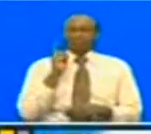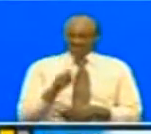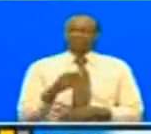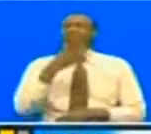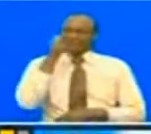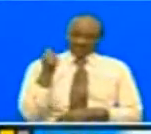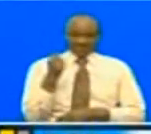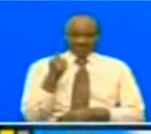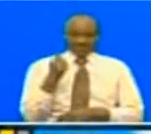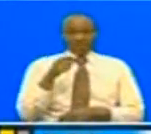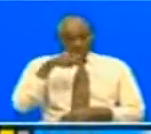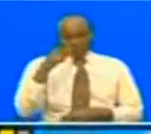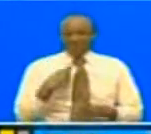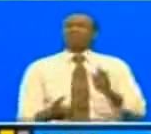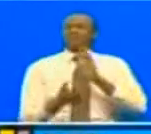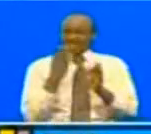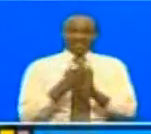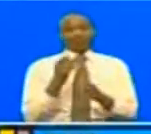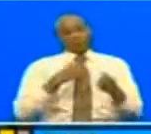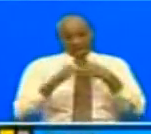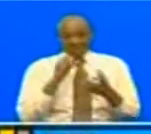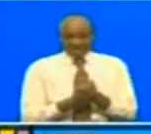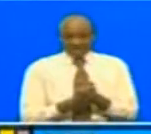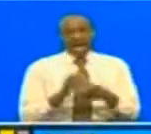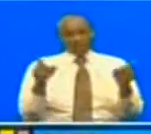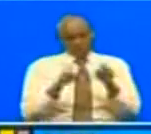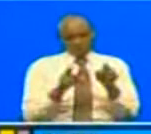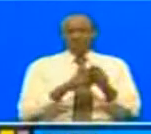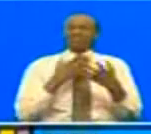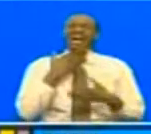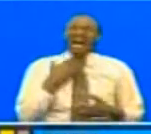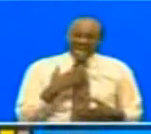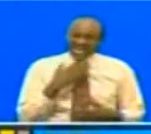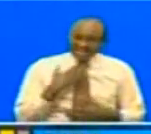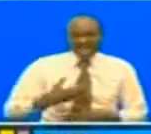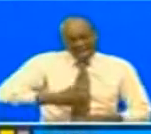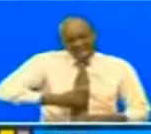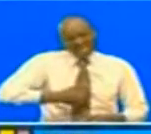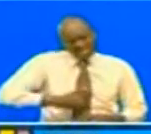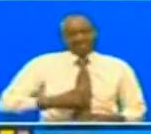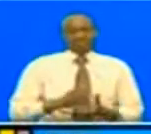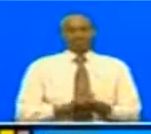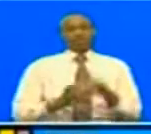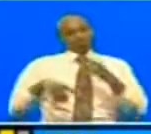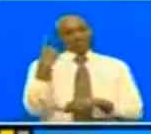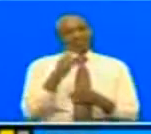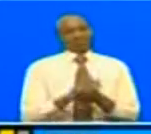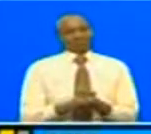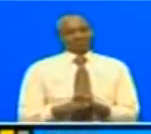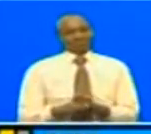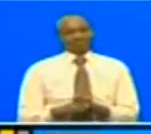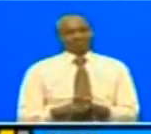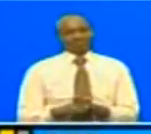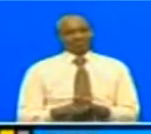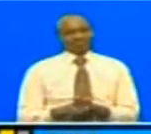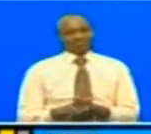the best, you have to be the quickest, and you have to be hungry to win.